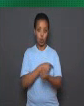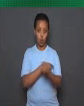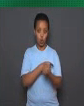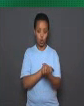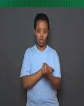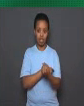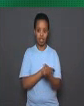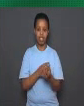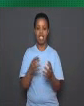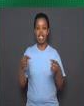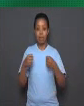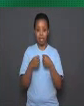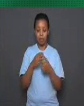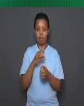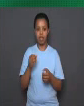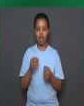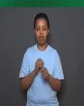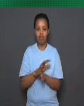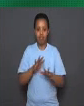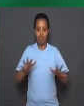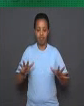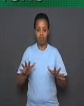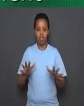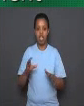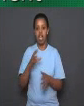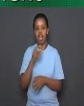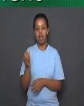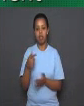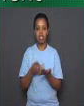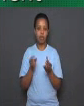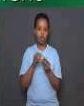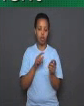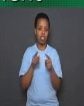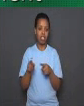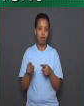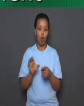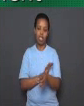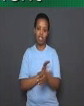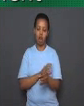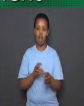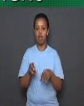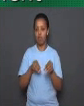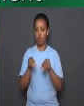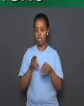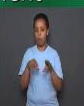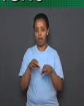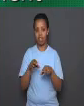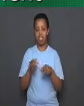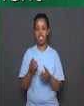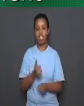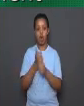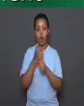to contract and helps to carry out cellular movements, then you are